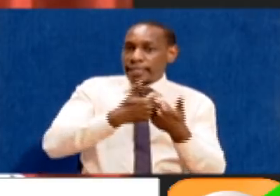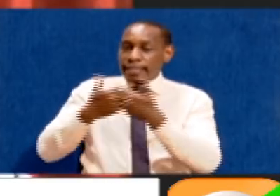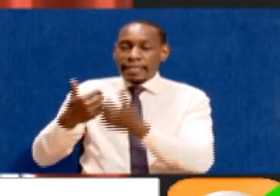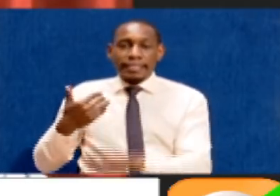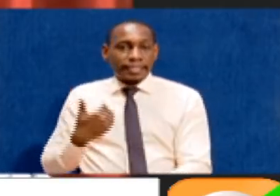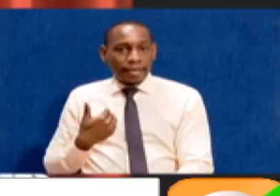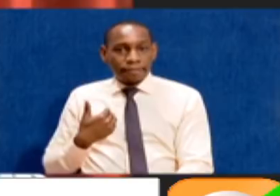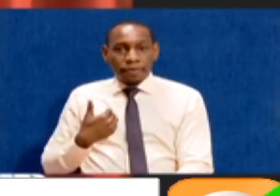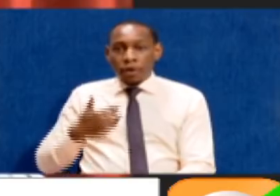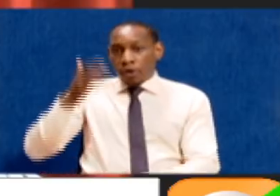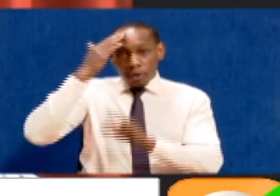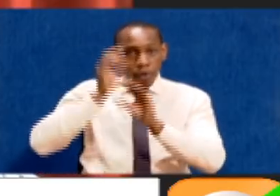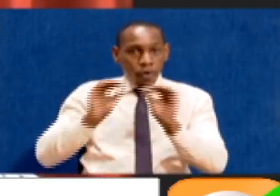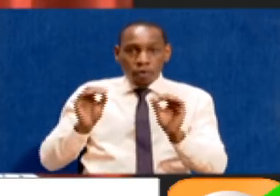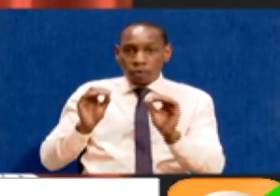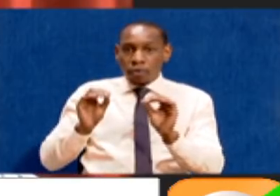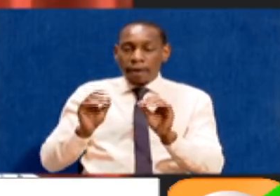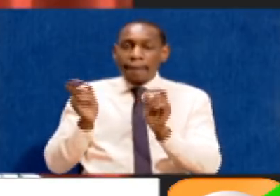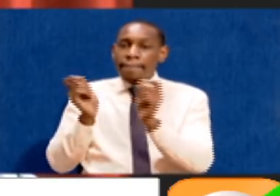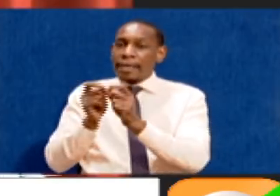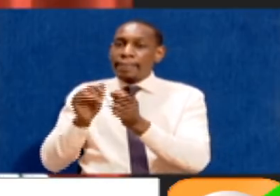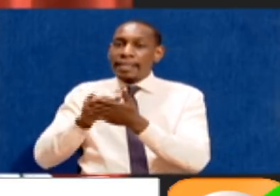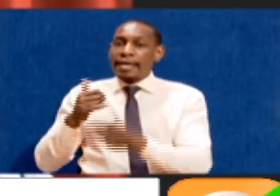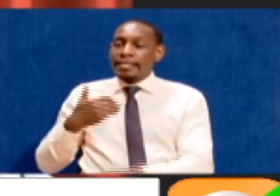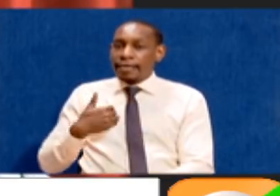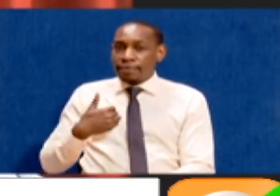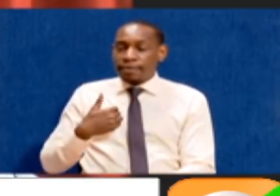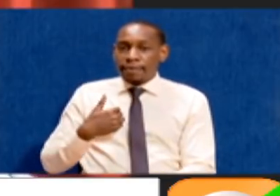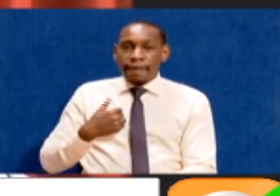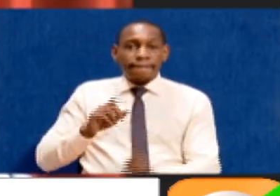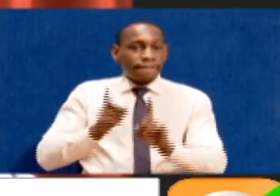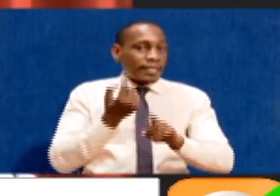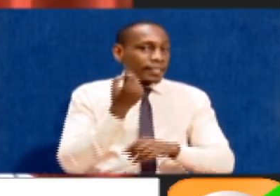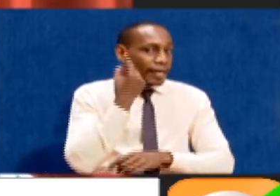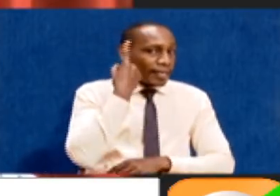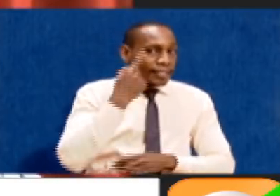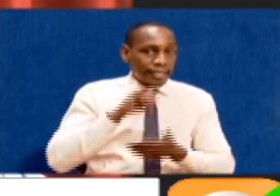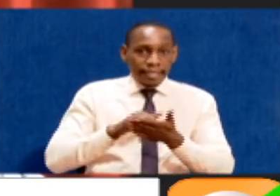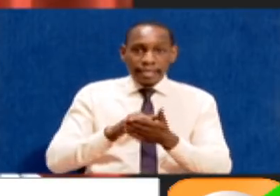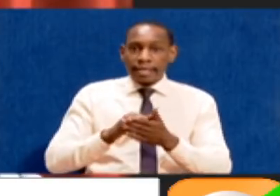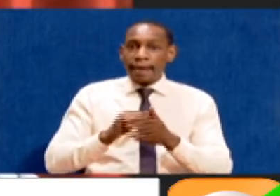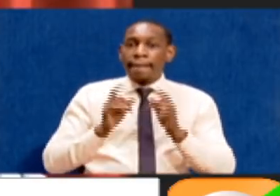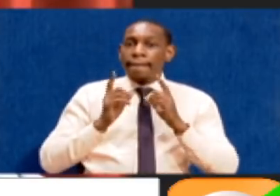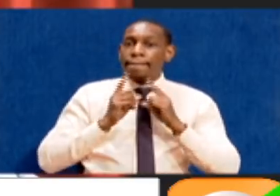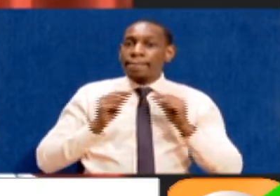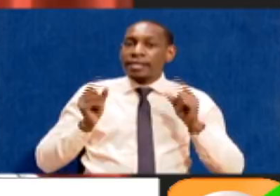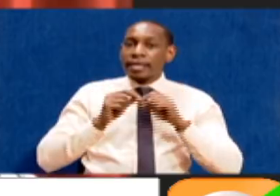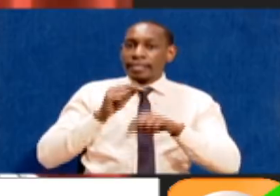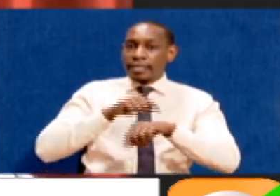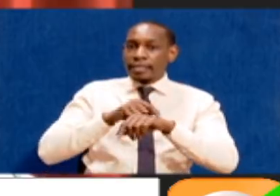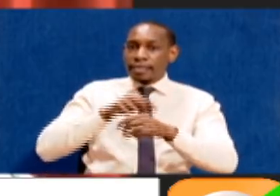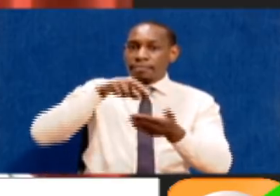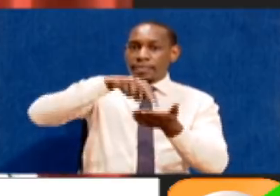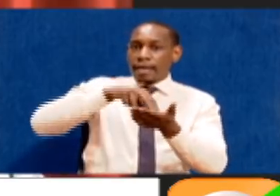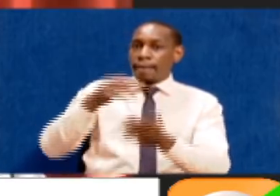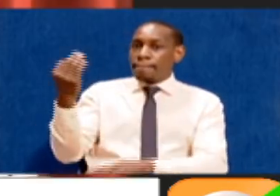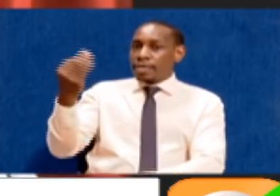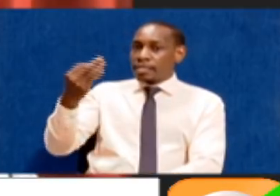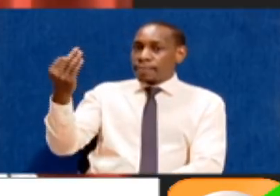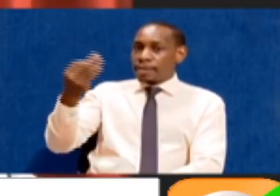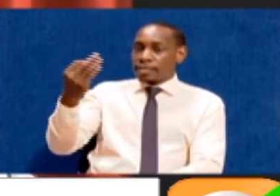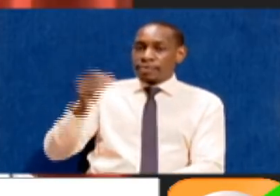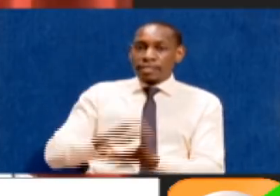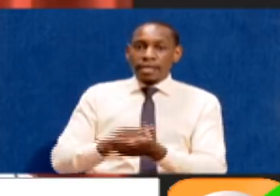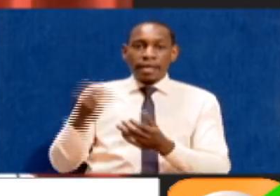been going through. You do not know the sorrow they are going. I think you should understand the pastor, but when the pastor starts to speak,